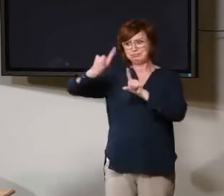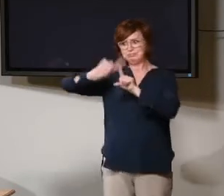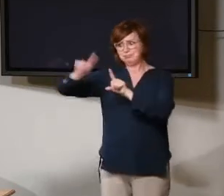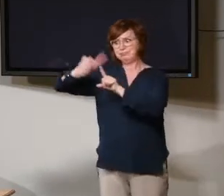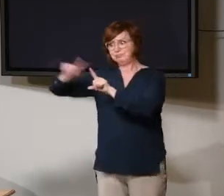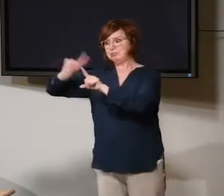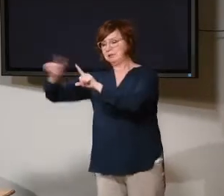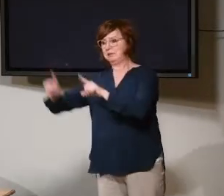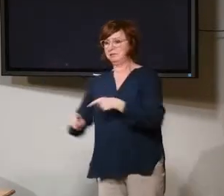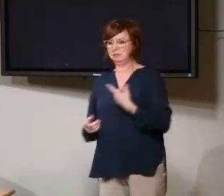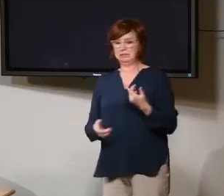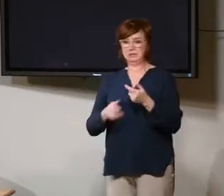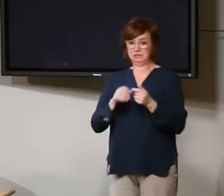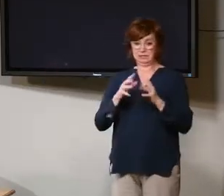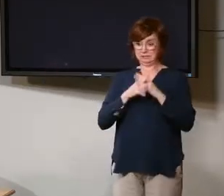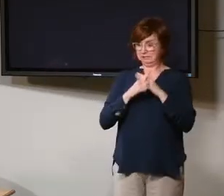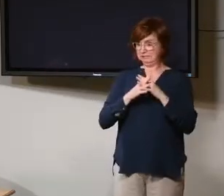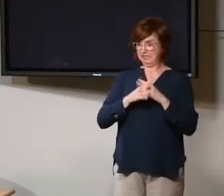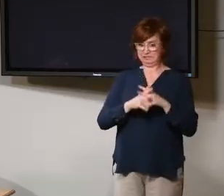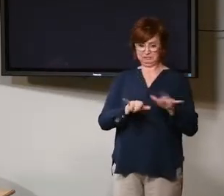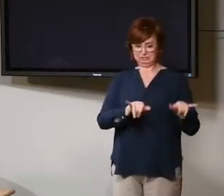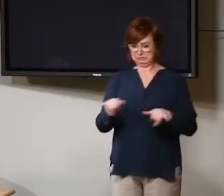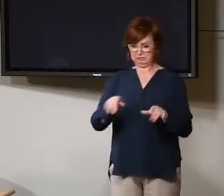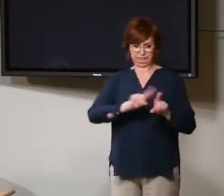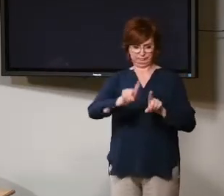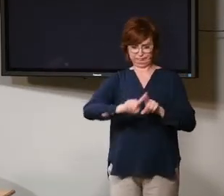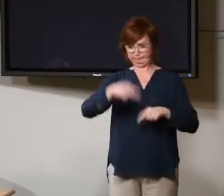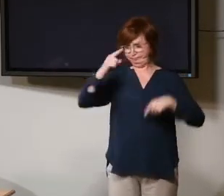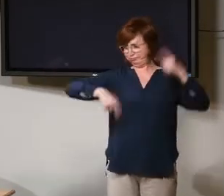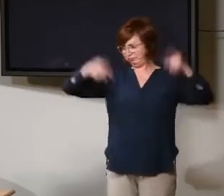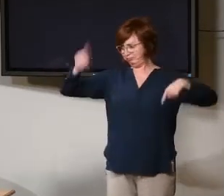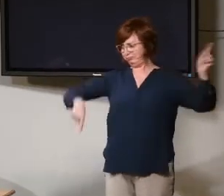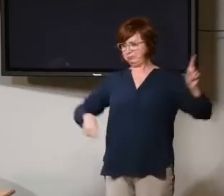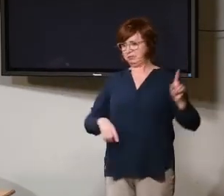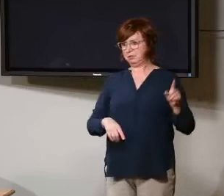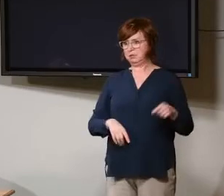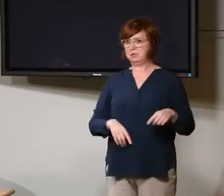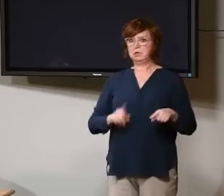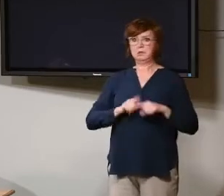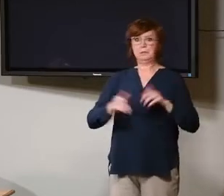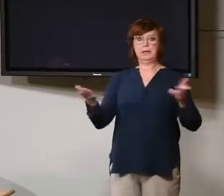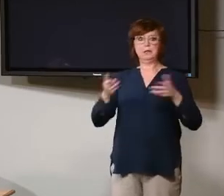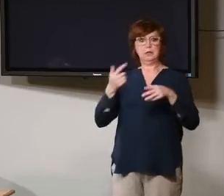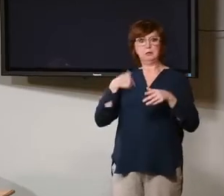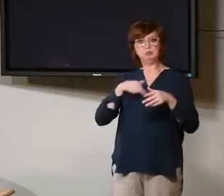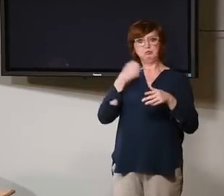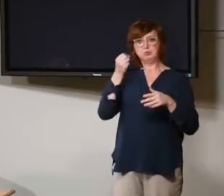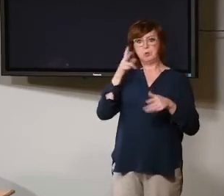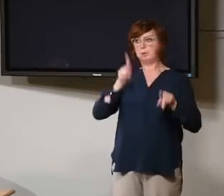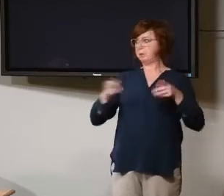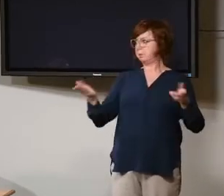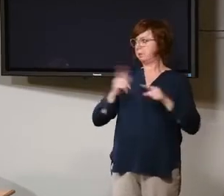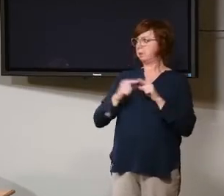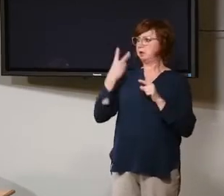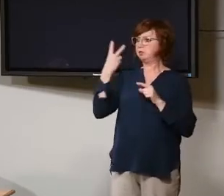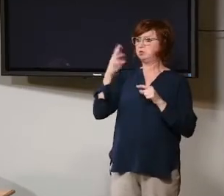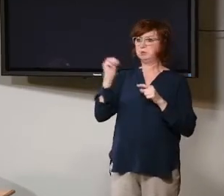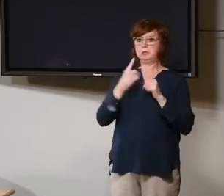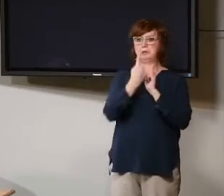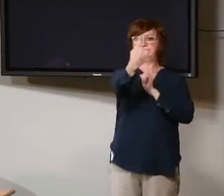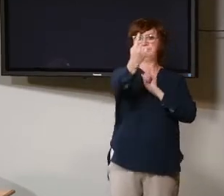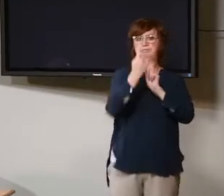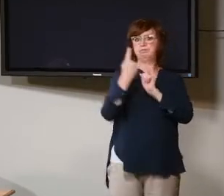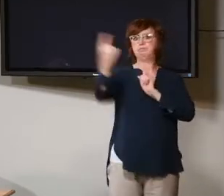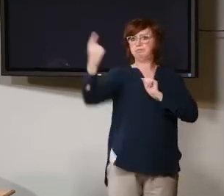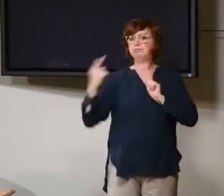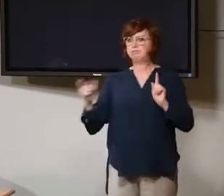like I've said before. Right here, maybe we are 12 people, but as long as we're 2 meters apart, like I said yesterday, there's